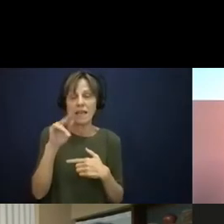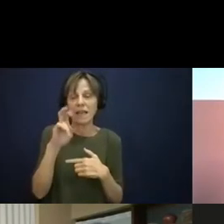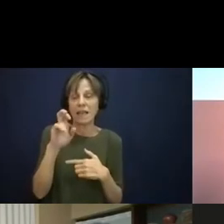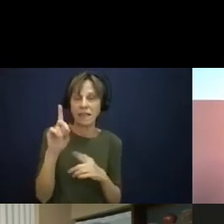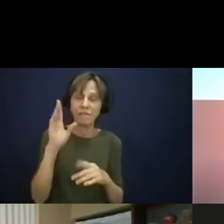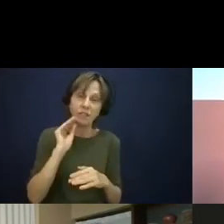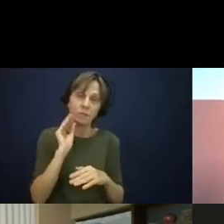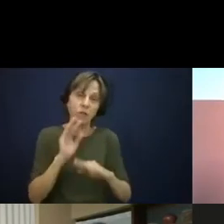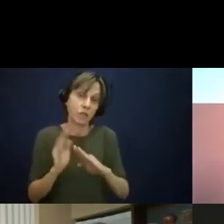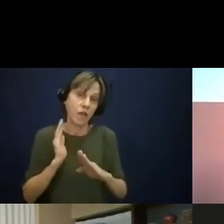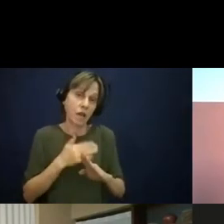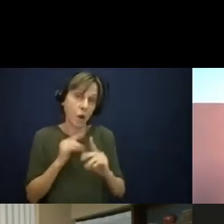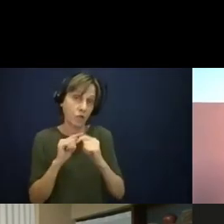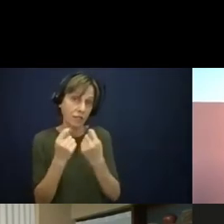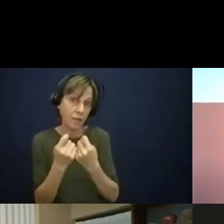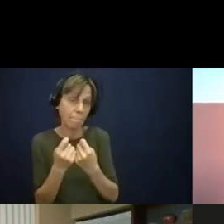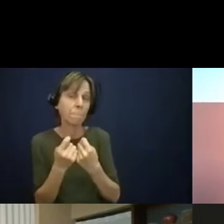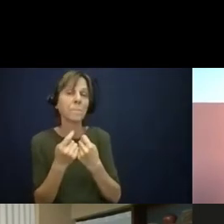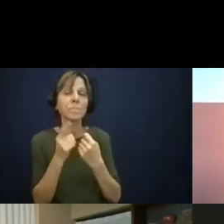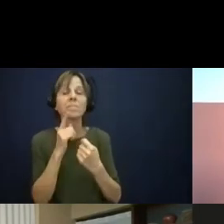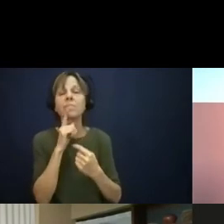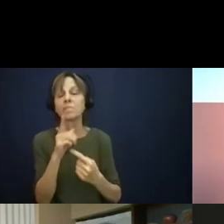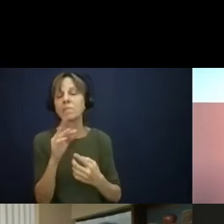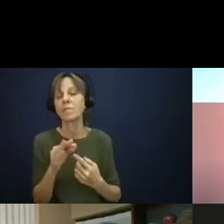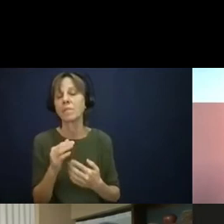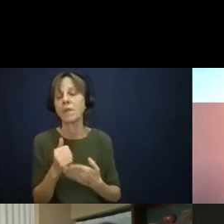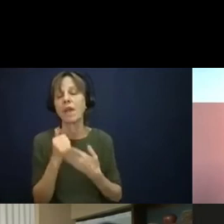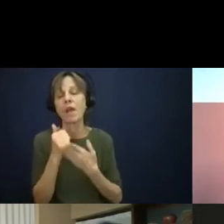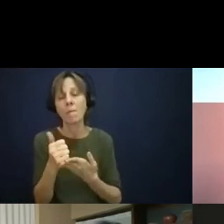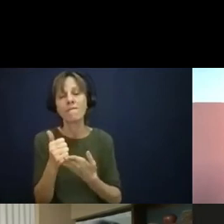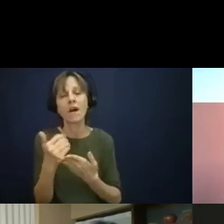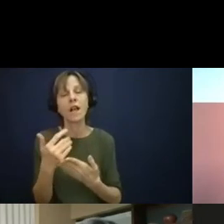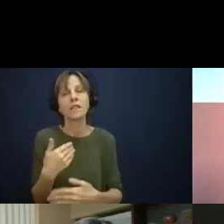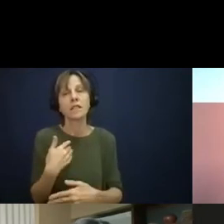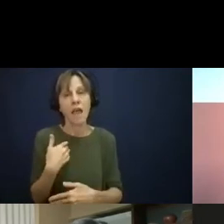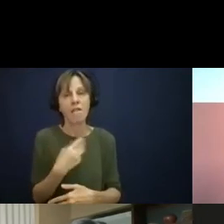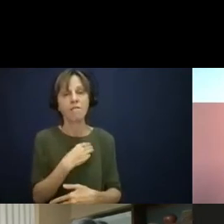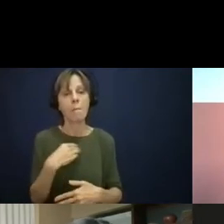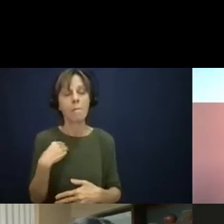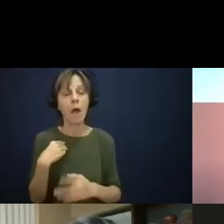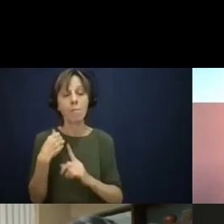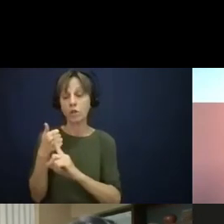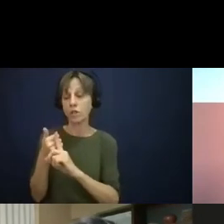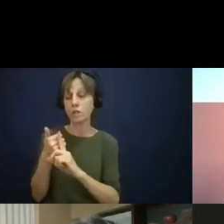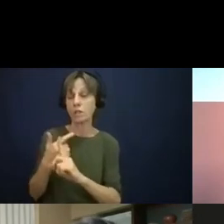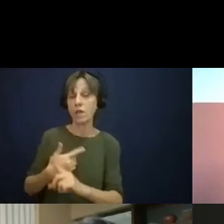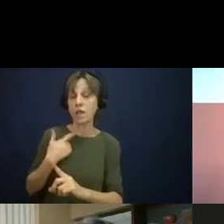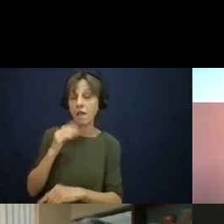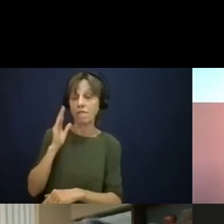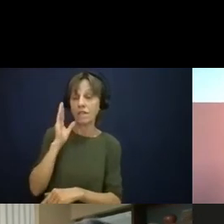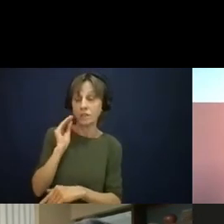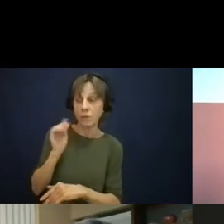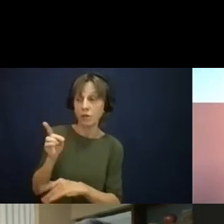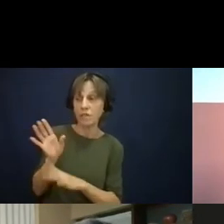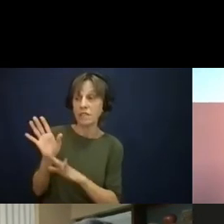our team. And it's been especially helpful to have a member whose life experience is so similar to that of